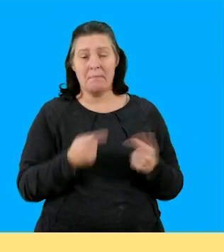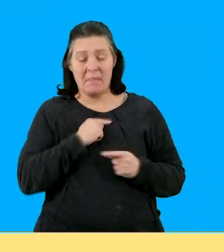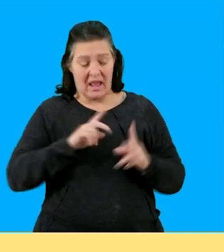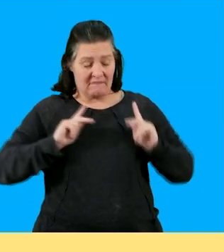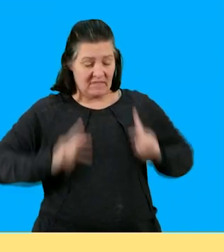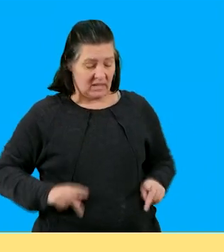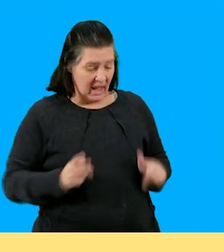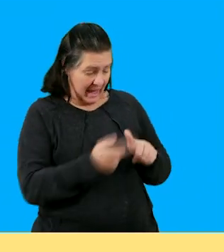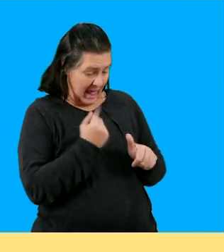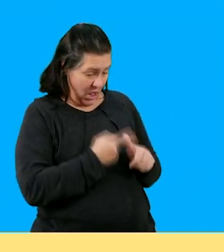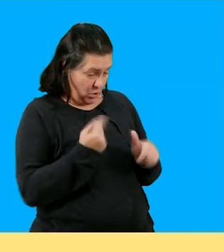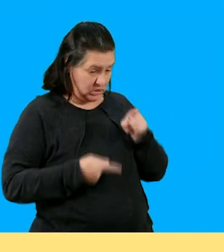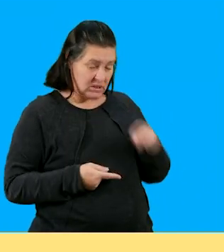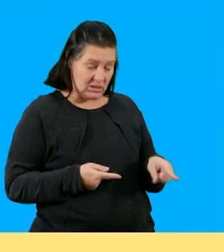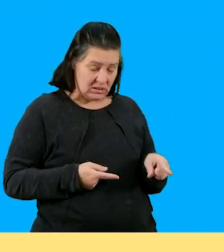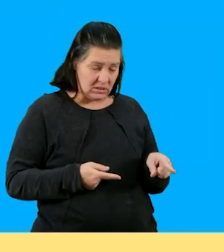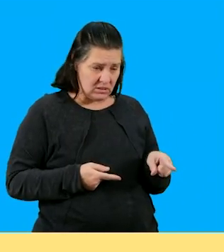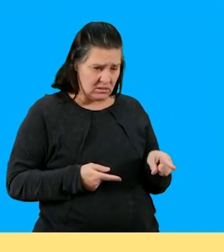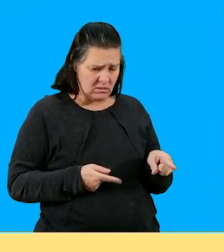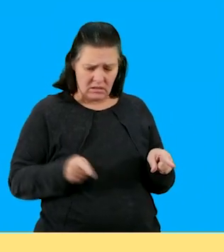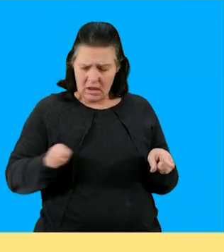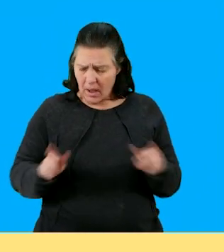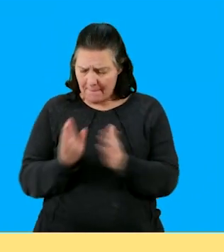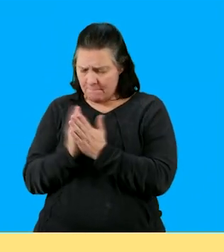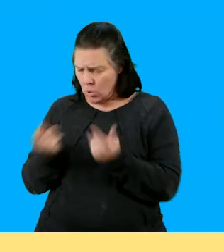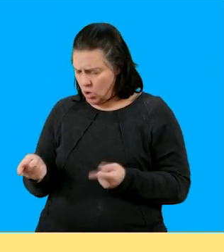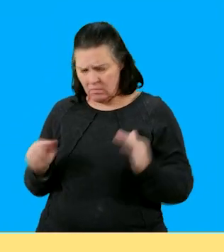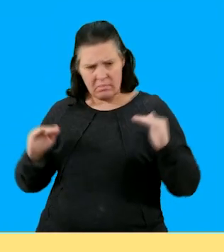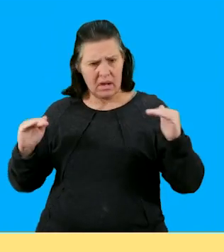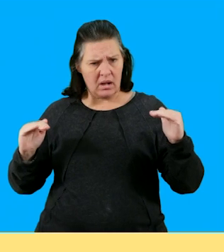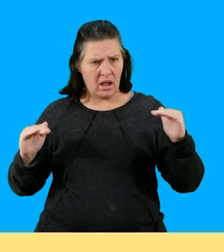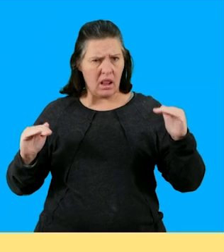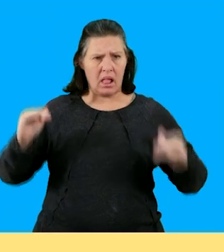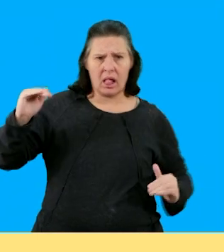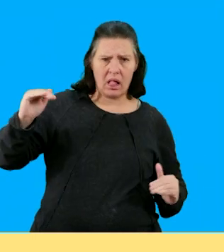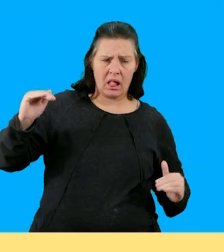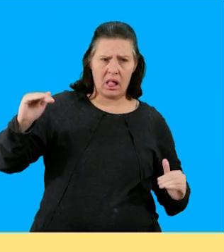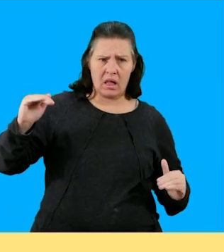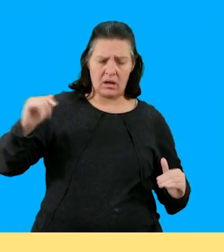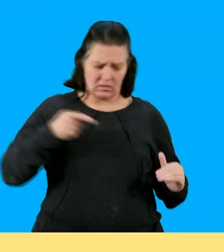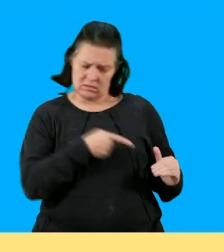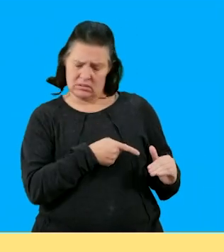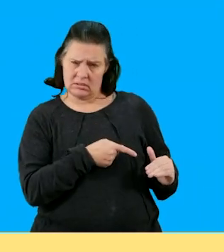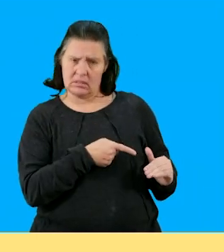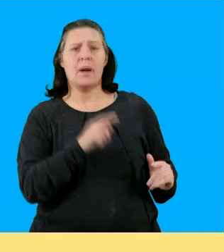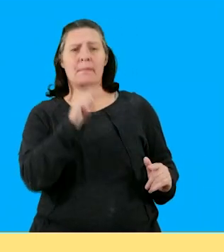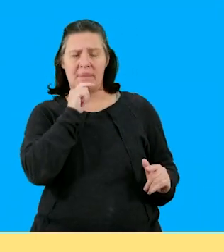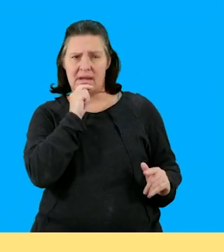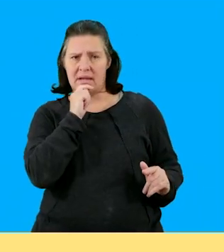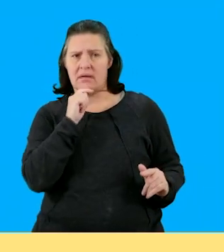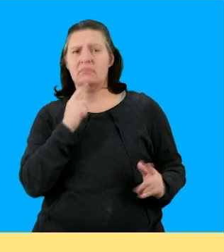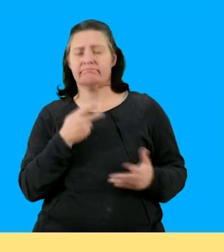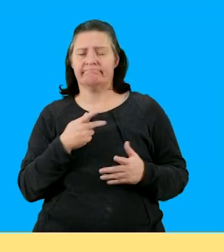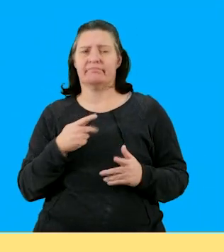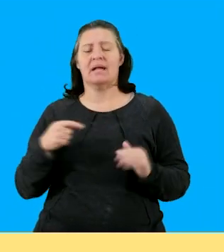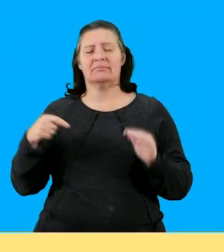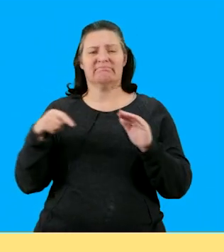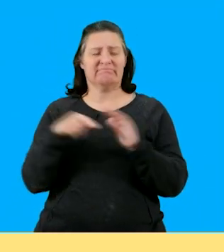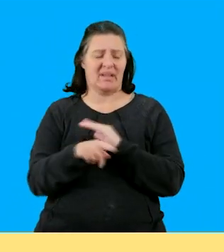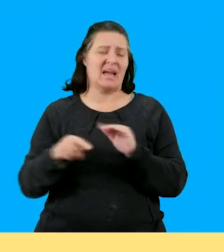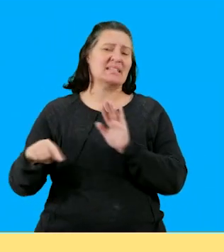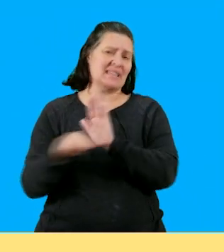Greetings, my name is Mr. Simbi and welcome to today's accounting class. In today's class, we're going to be talking trading stock